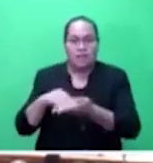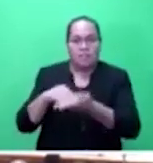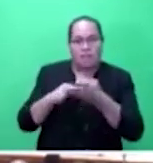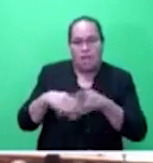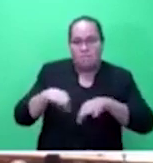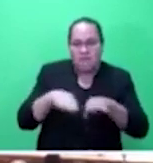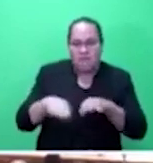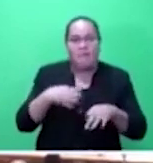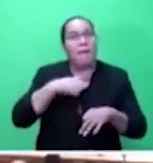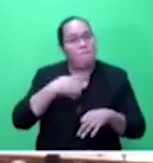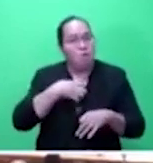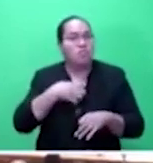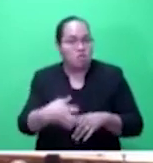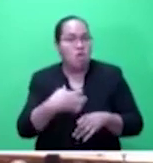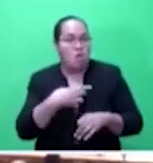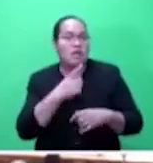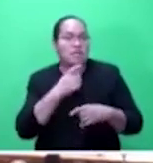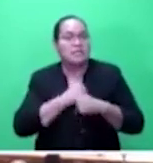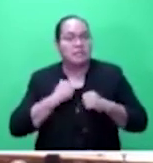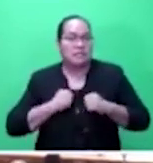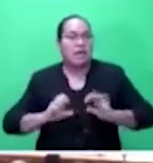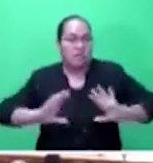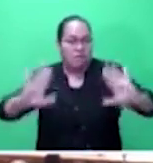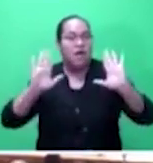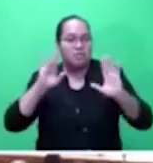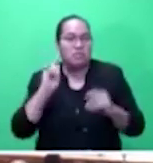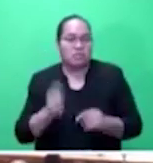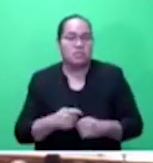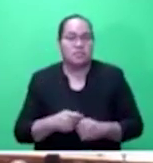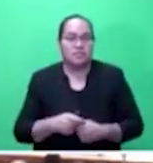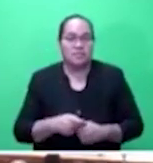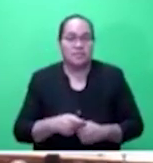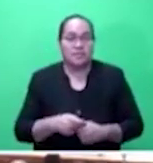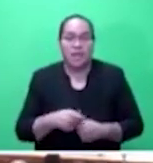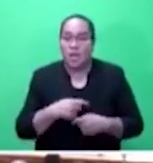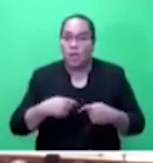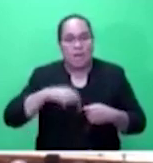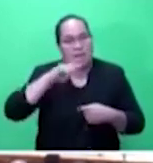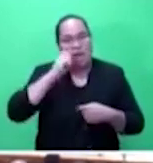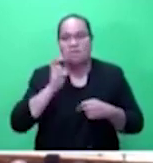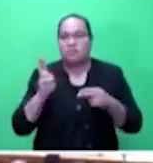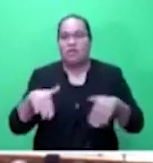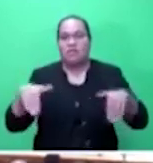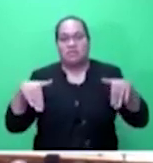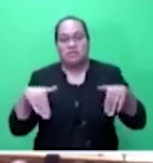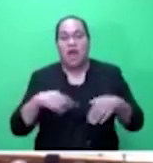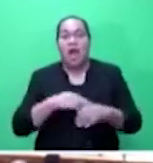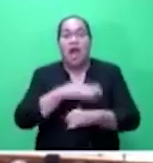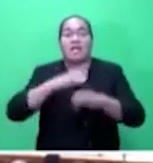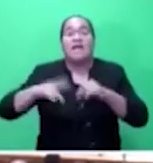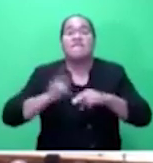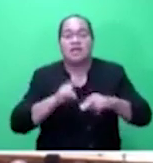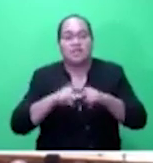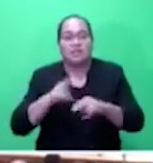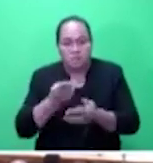more sacrifices may have to be made. Because, Mr. Speaker, sir, we will not rest until Fiji fully recovers. By